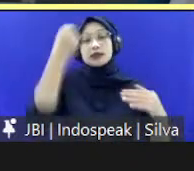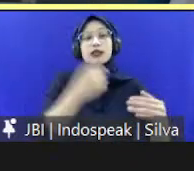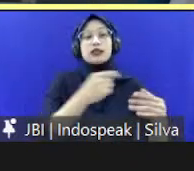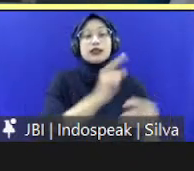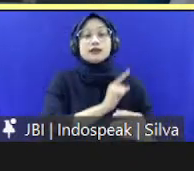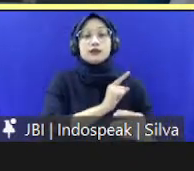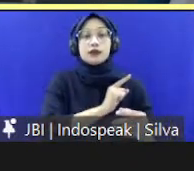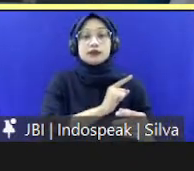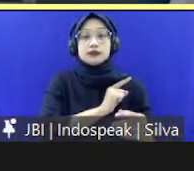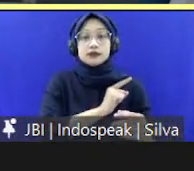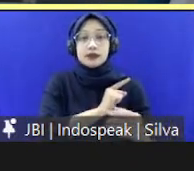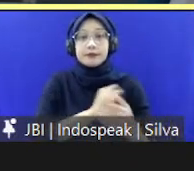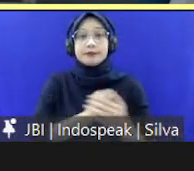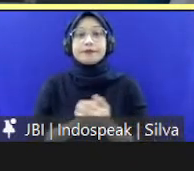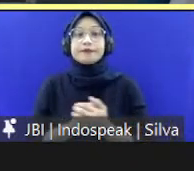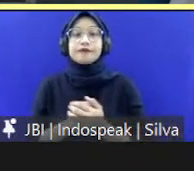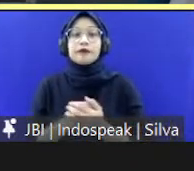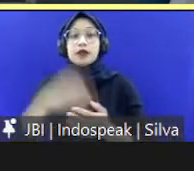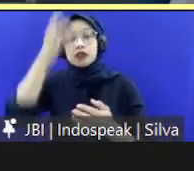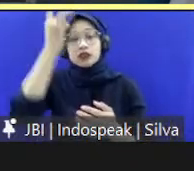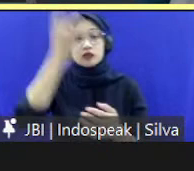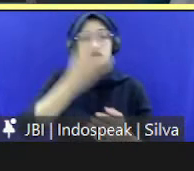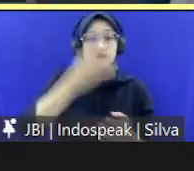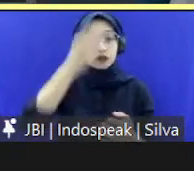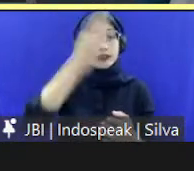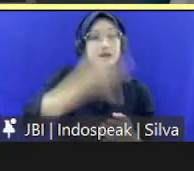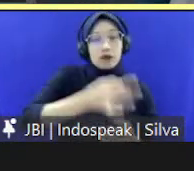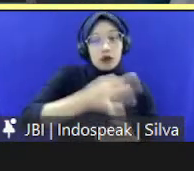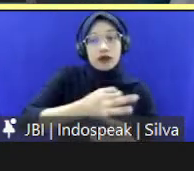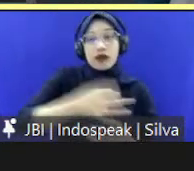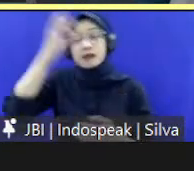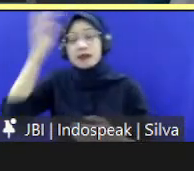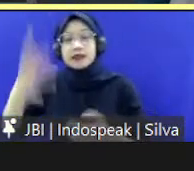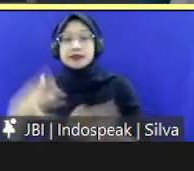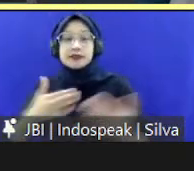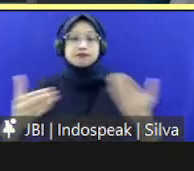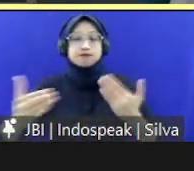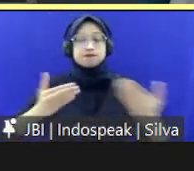Why? Because the medical specialists, they refuse, or they